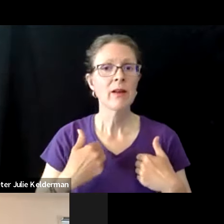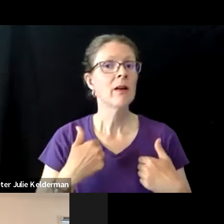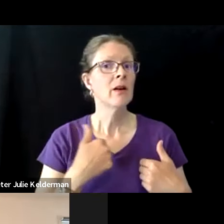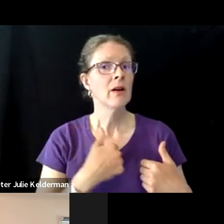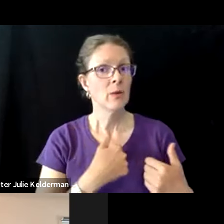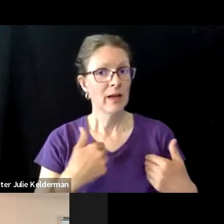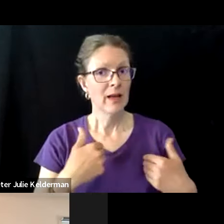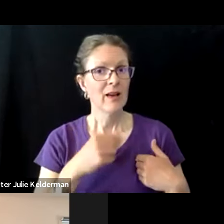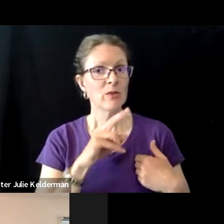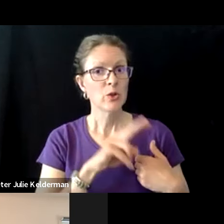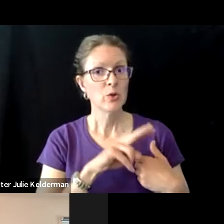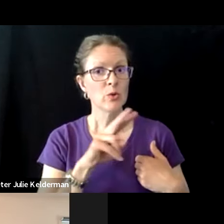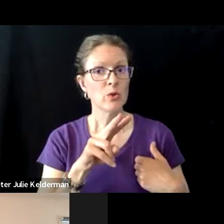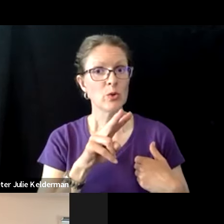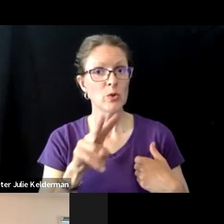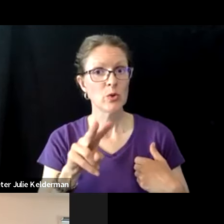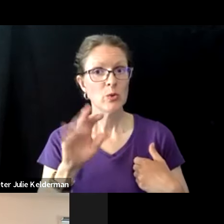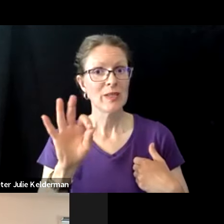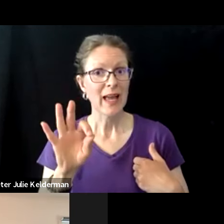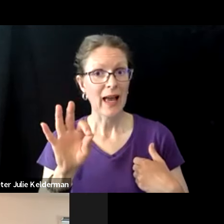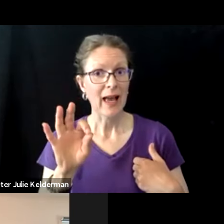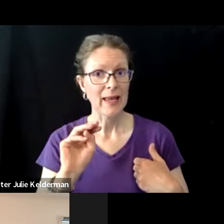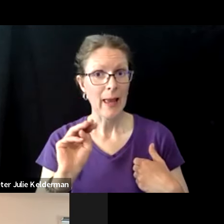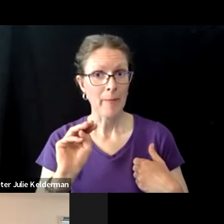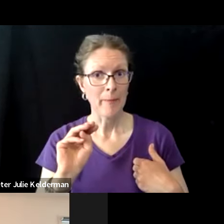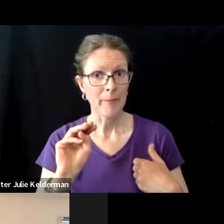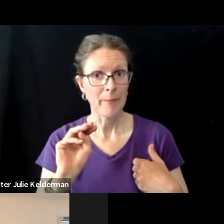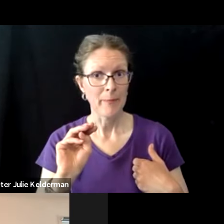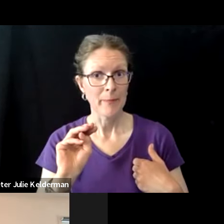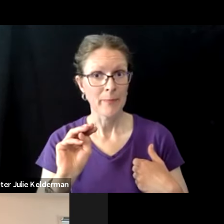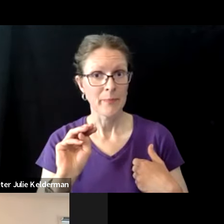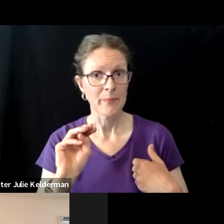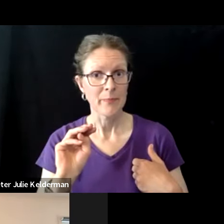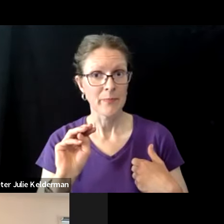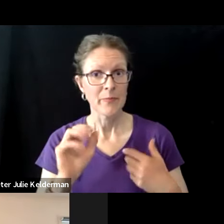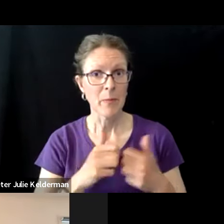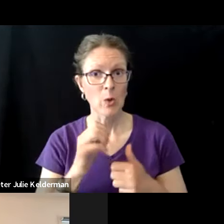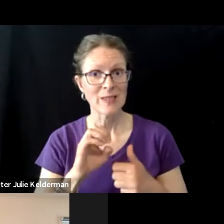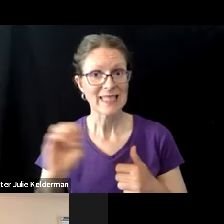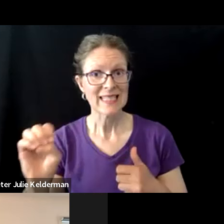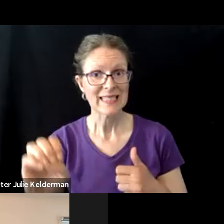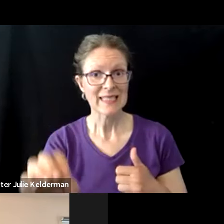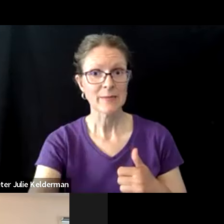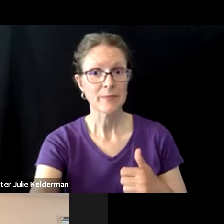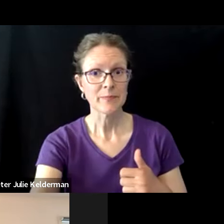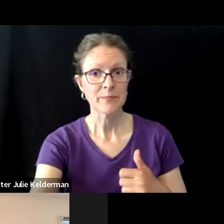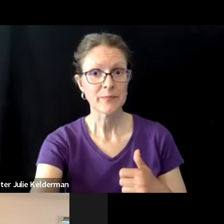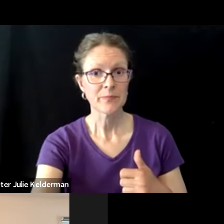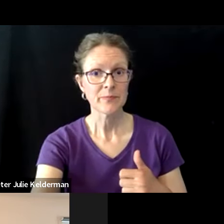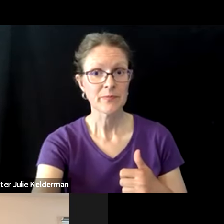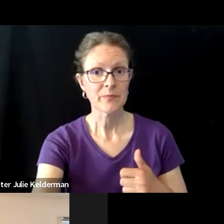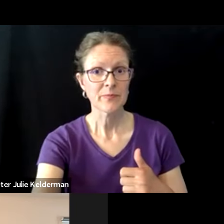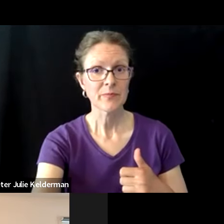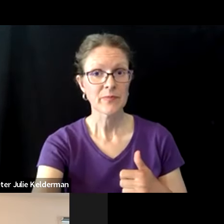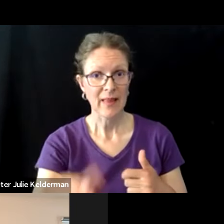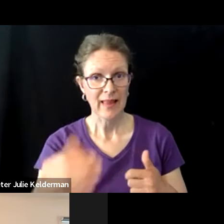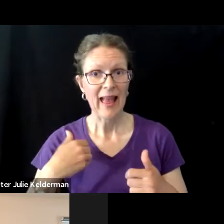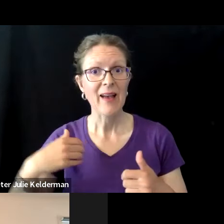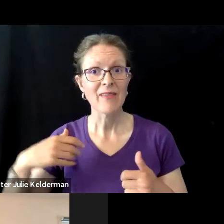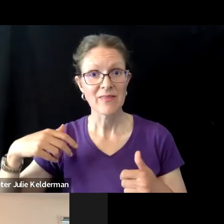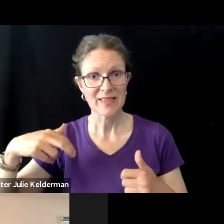2229M, which is the furthest east So the Brick one building. that would have that sidewalk either has